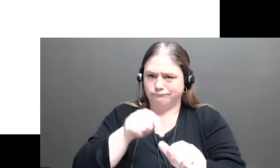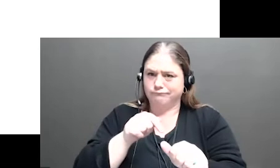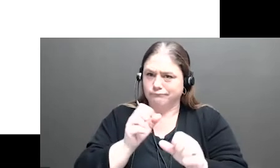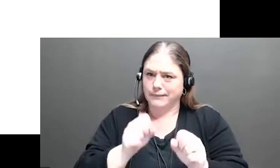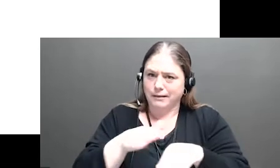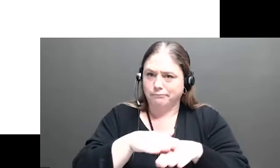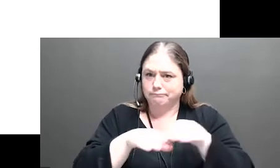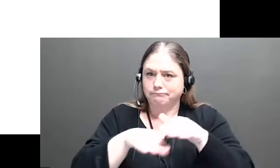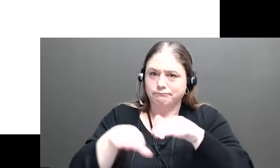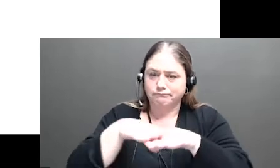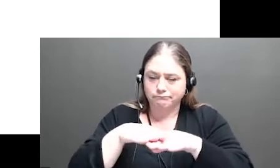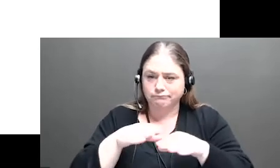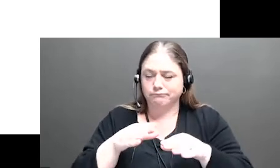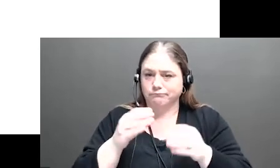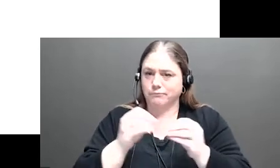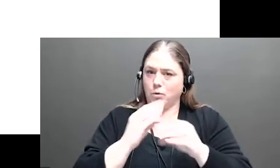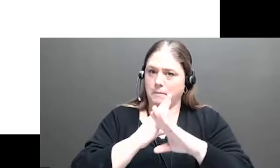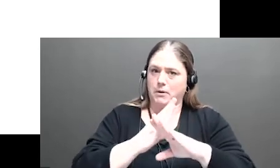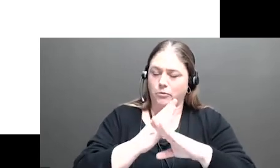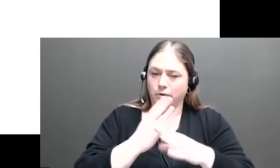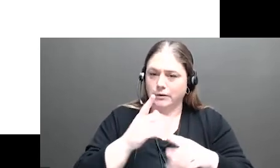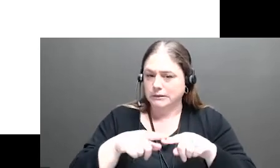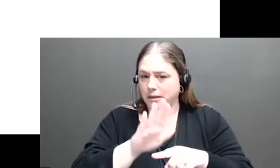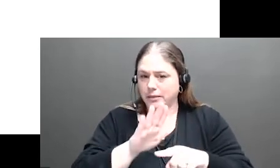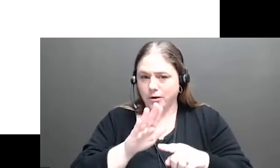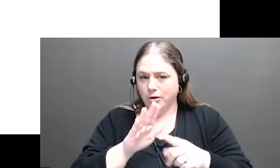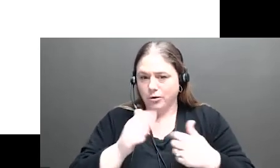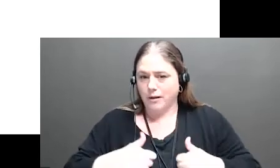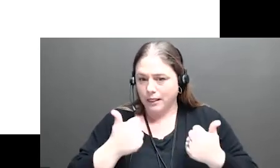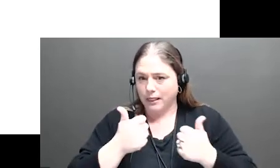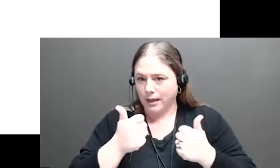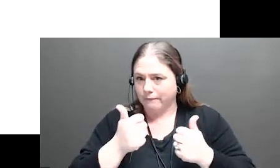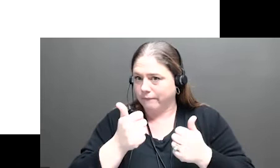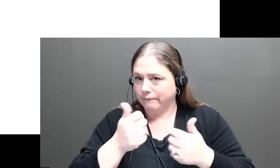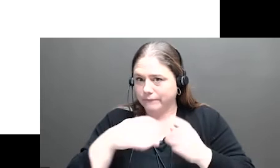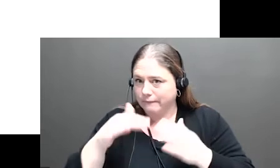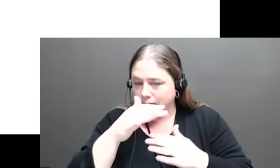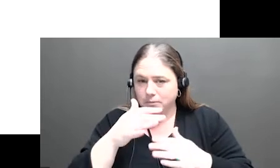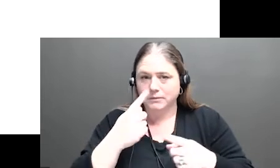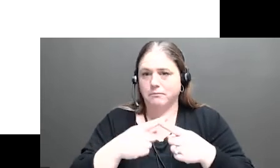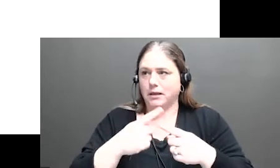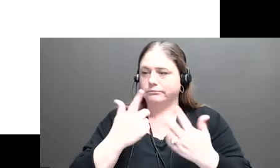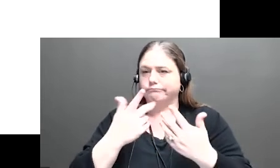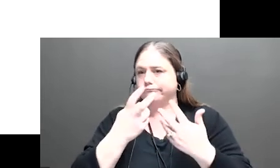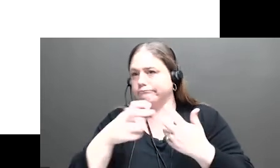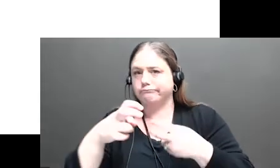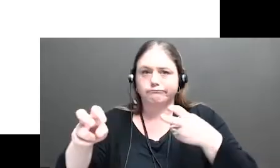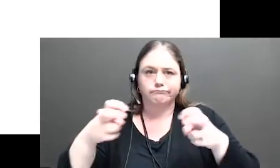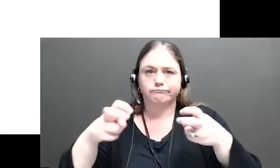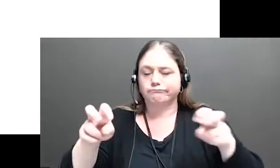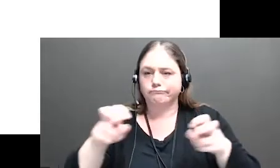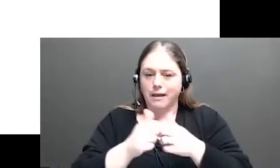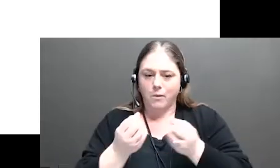sensitive to these barriers as part of individualized approaches to service delivery and in the